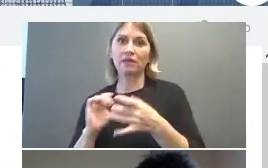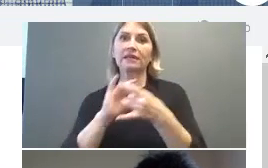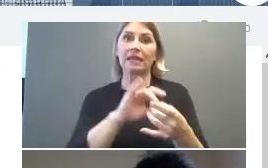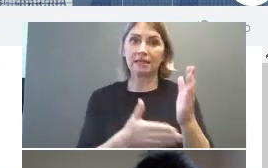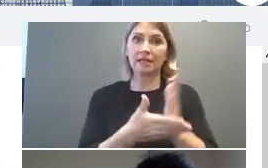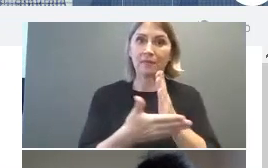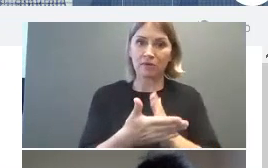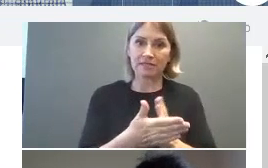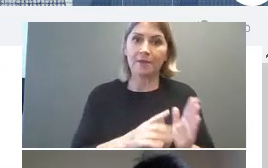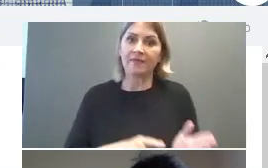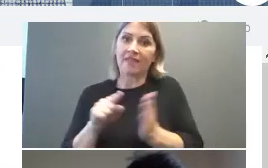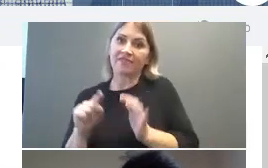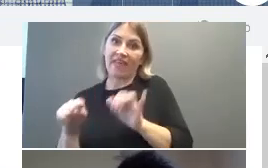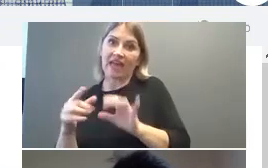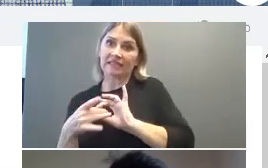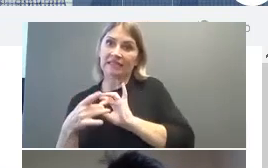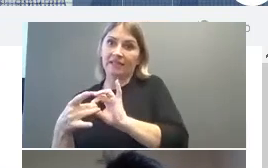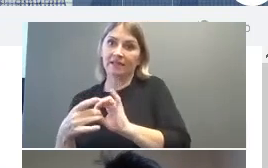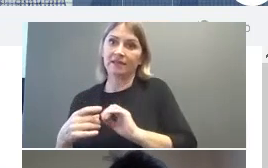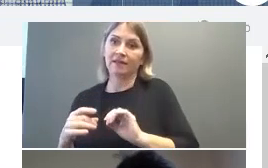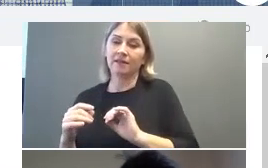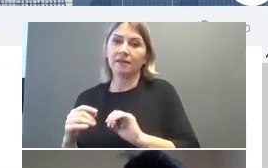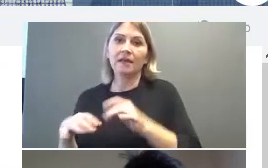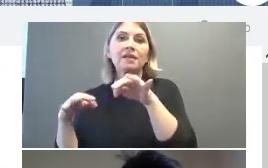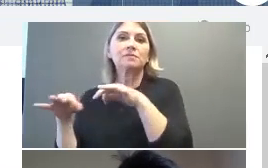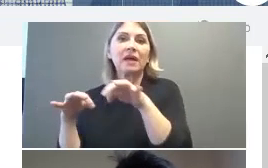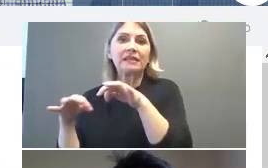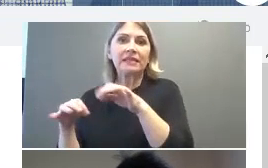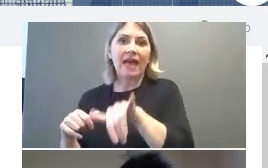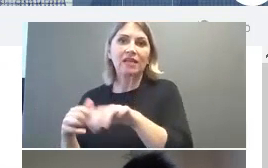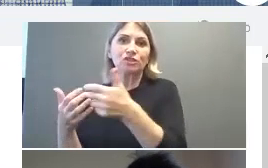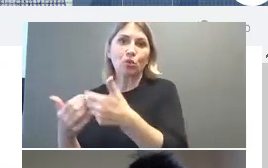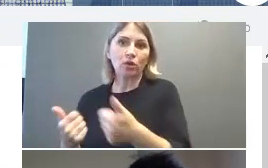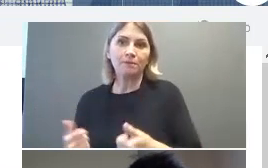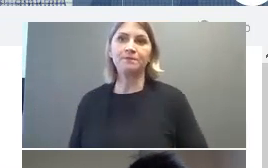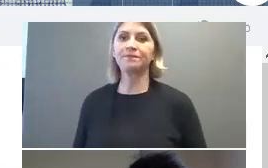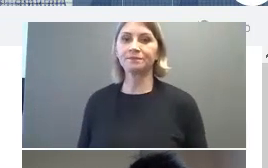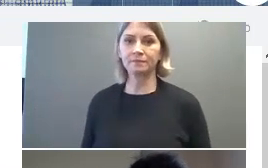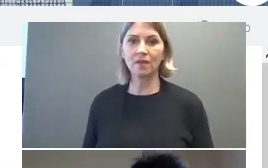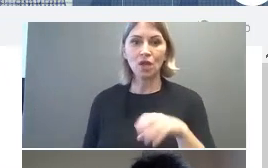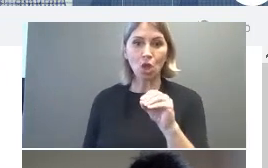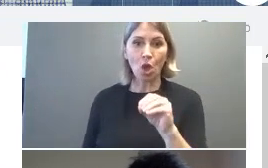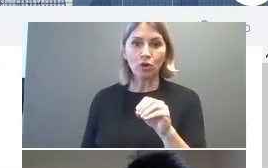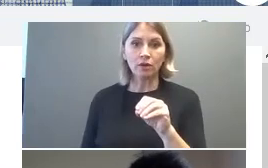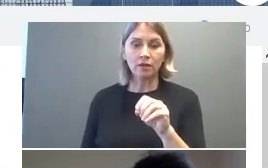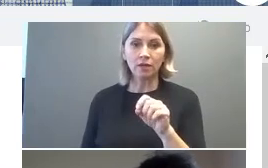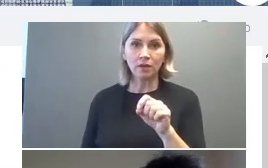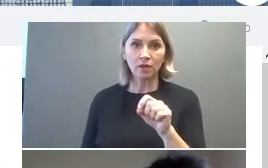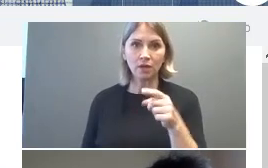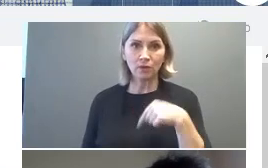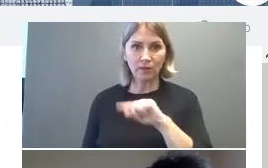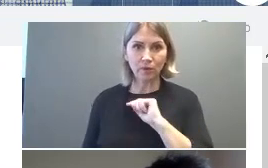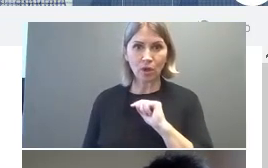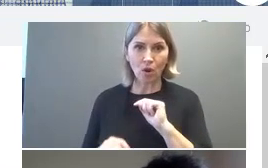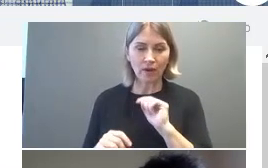link explains topological sorts. Okay. So you feel free to go over those links, and thanks